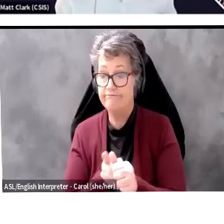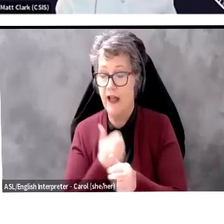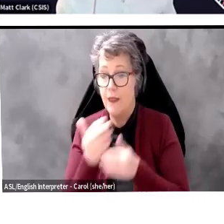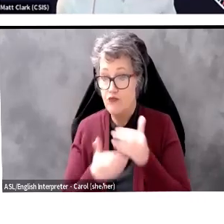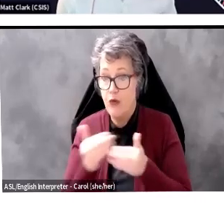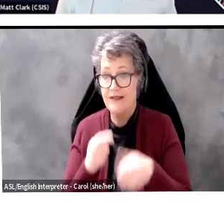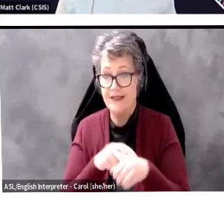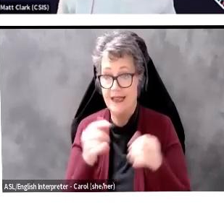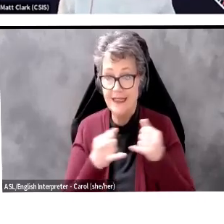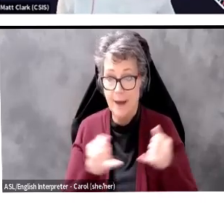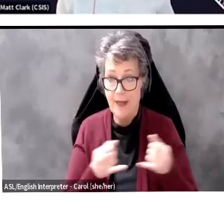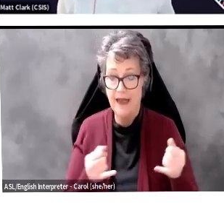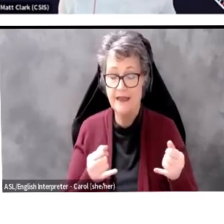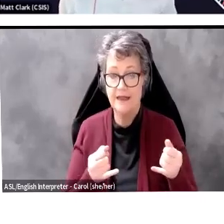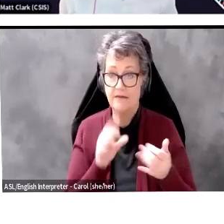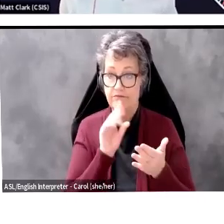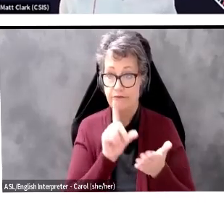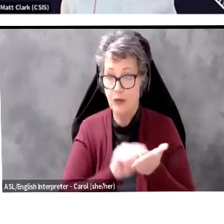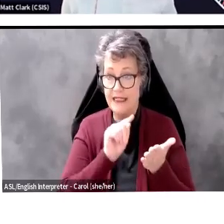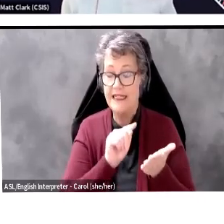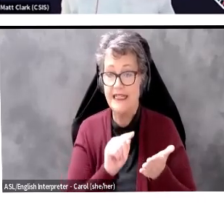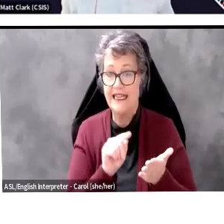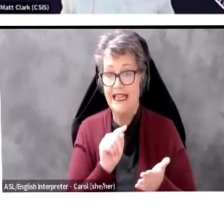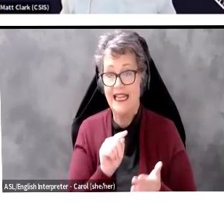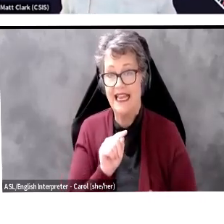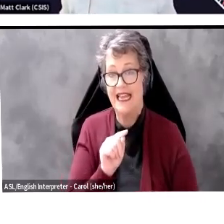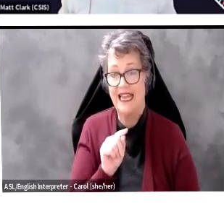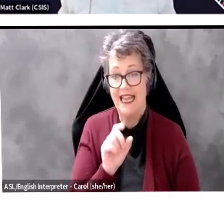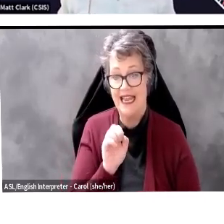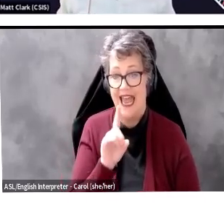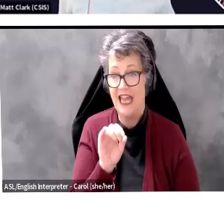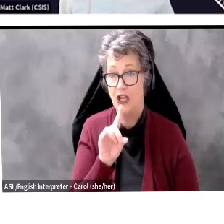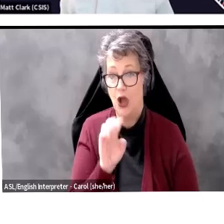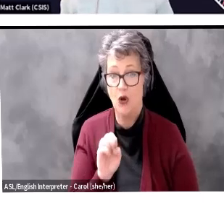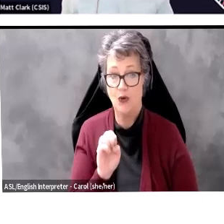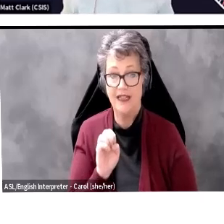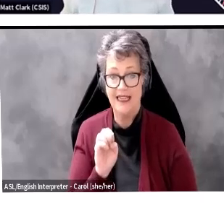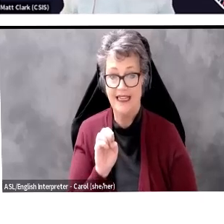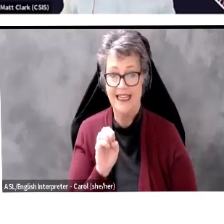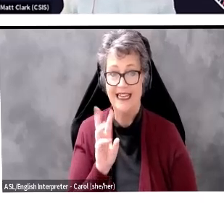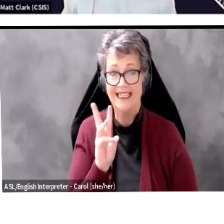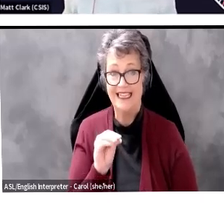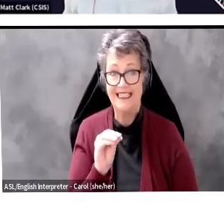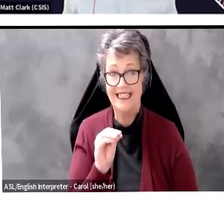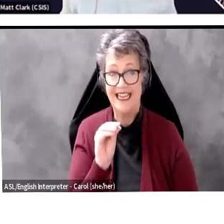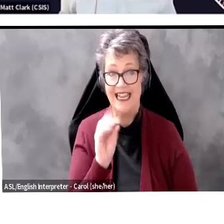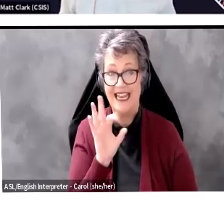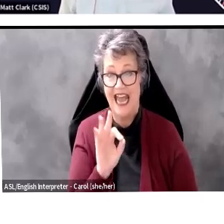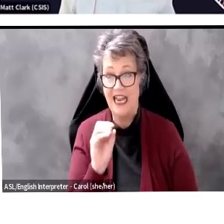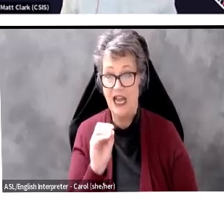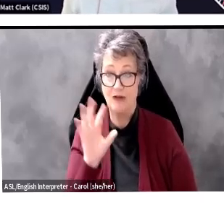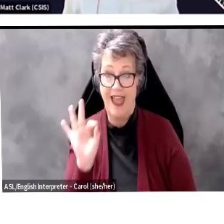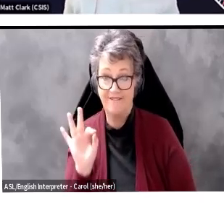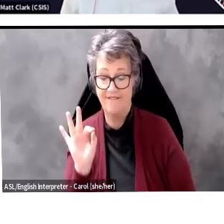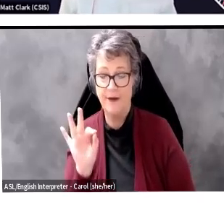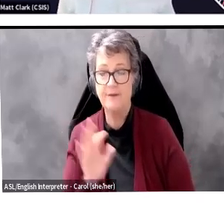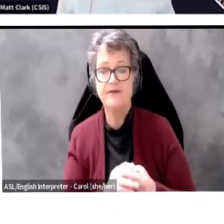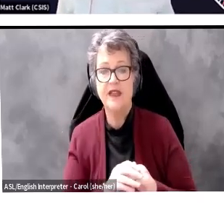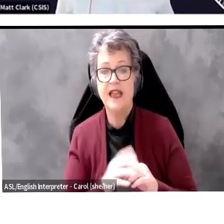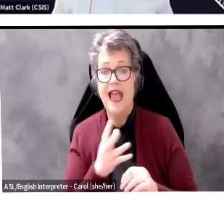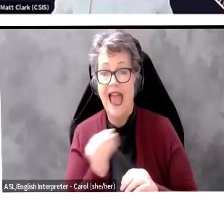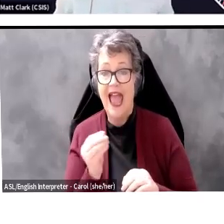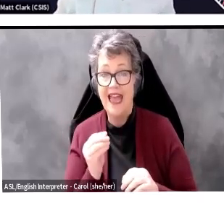and timelines outlined in Education Code 6900F, which are established by the CDE. And second,